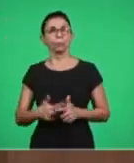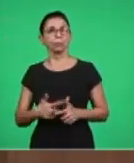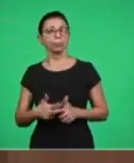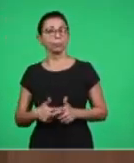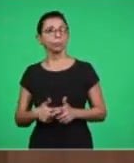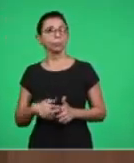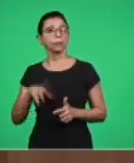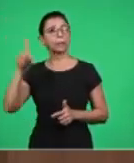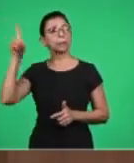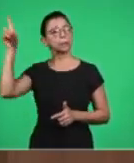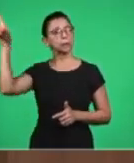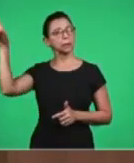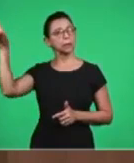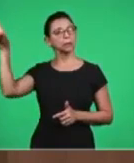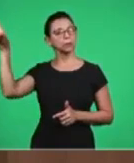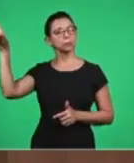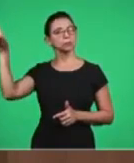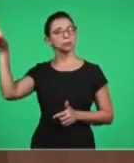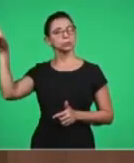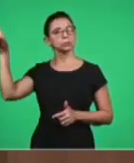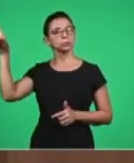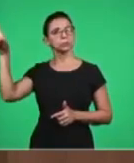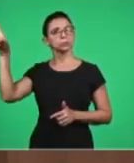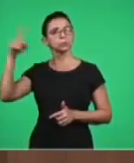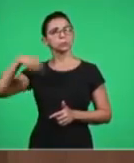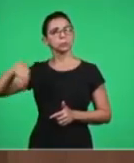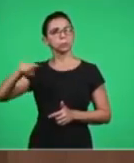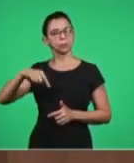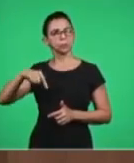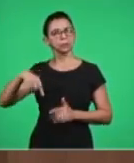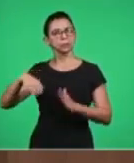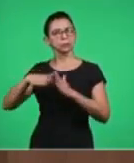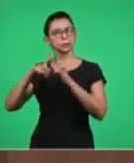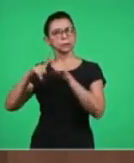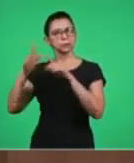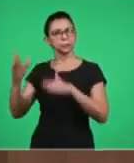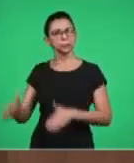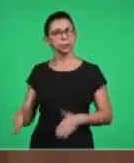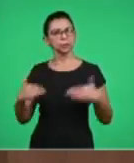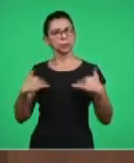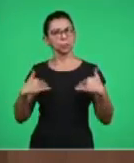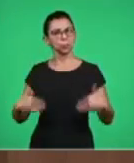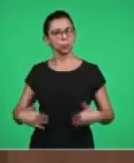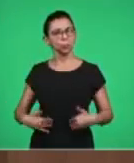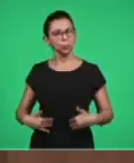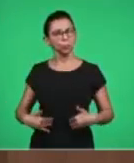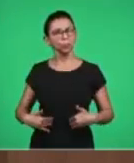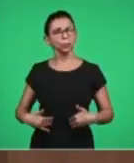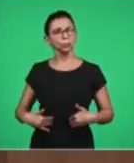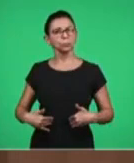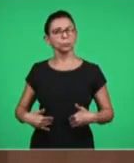fact that God has allowed us as a church, as a body,